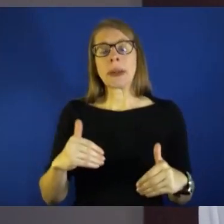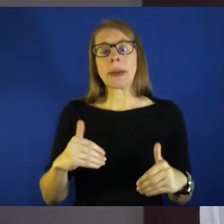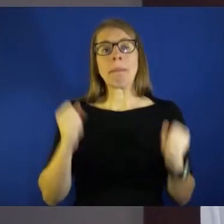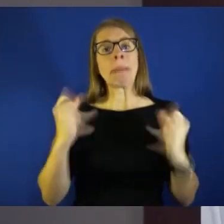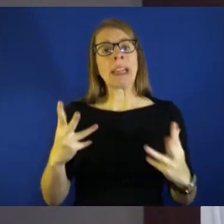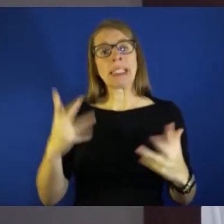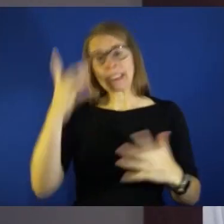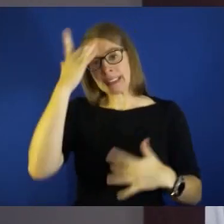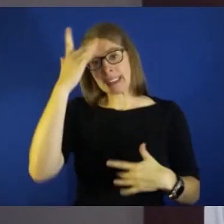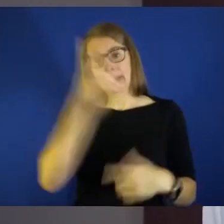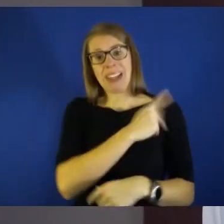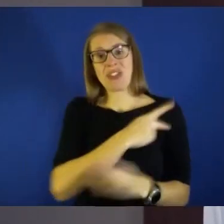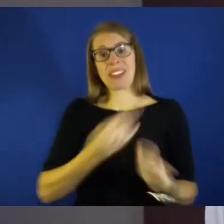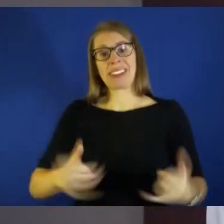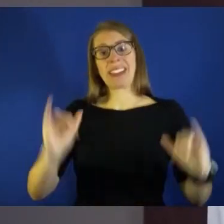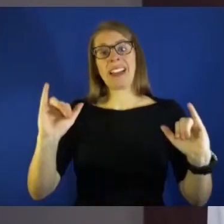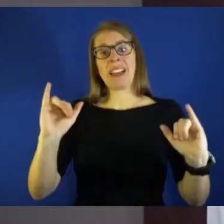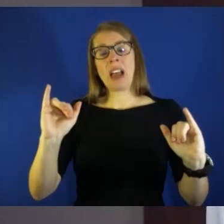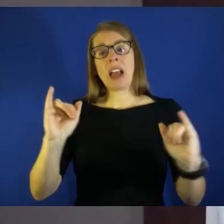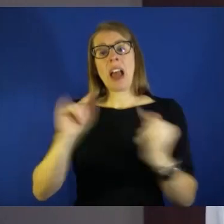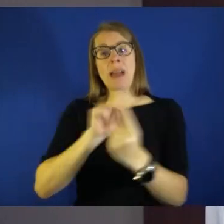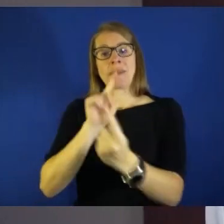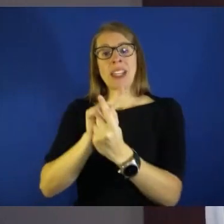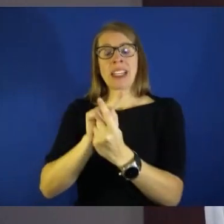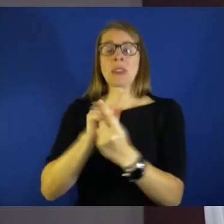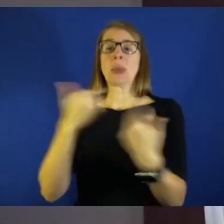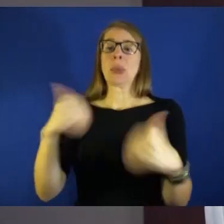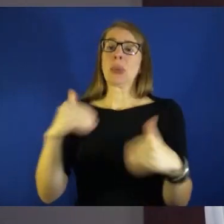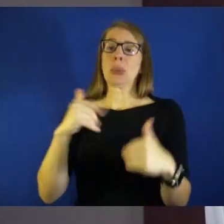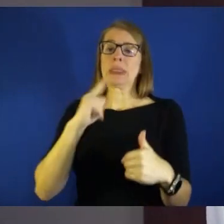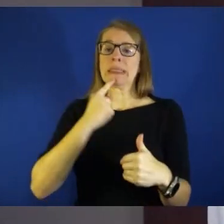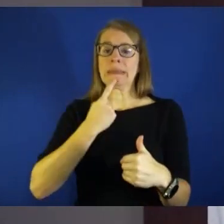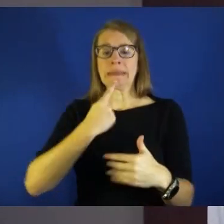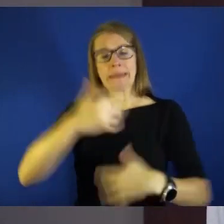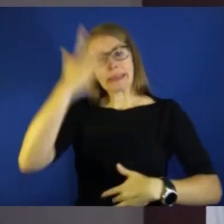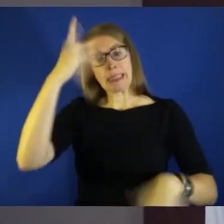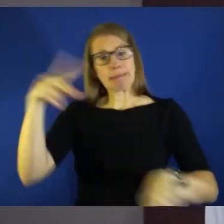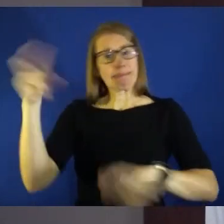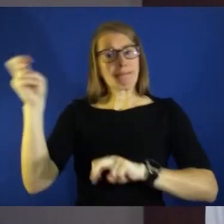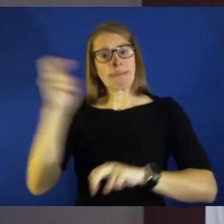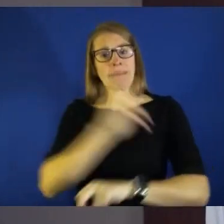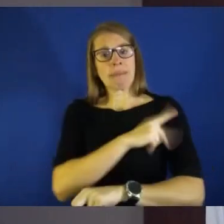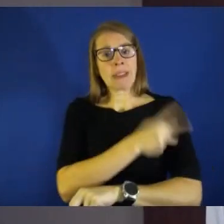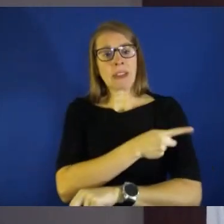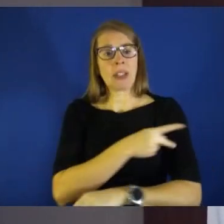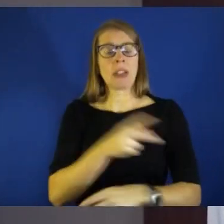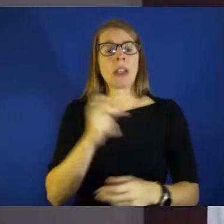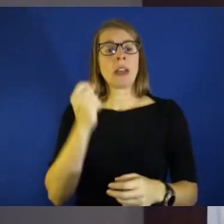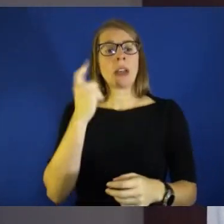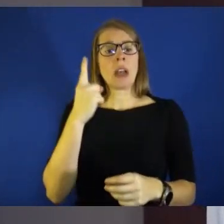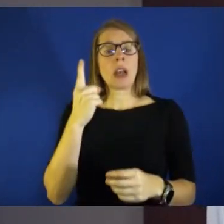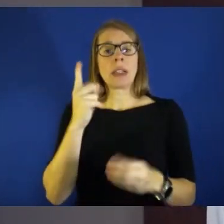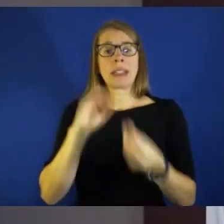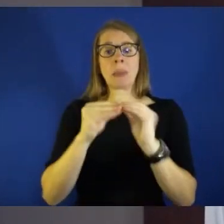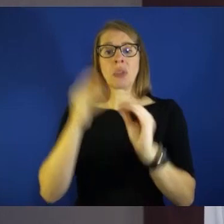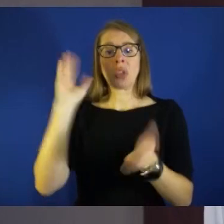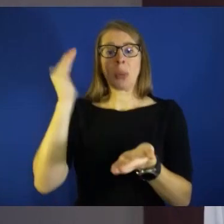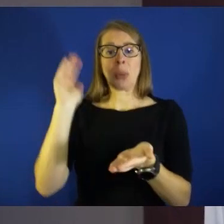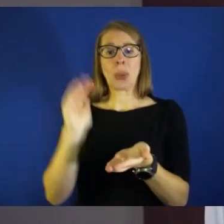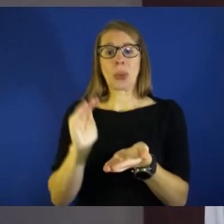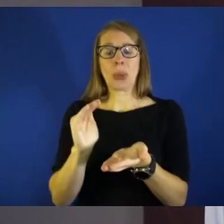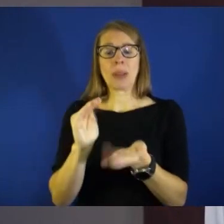I'm seeing some very, very sick patients. And it's, even with the overall trend going down, it's still heartbreaking to see